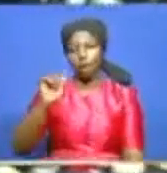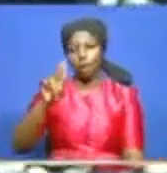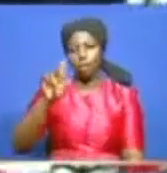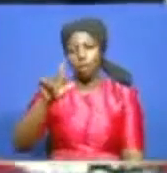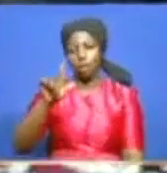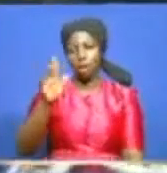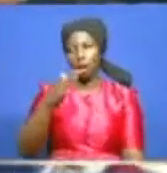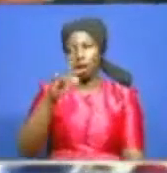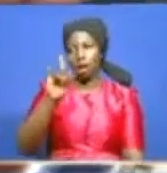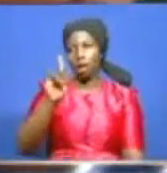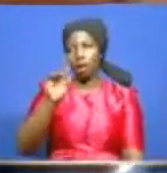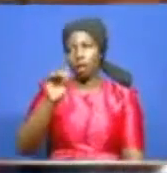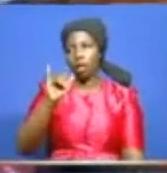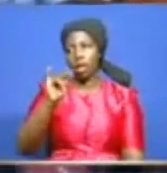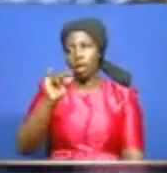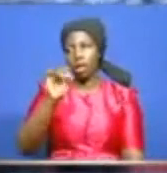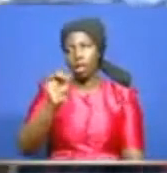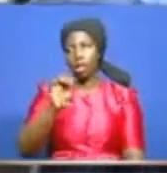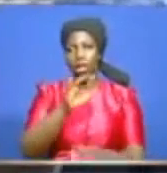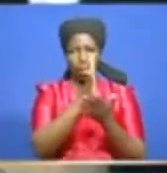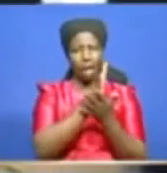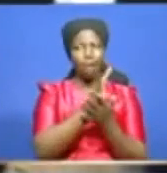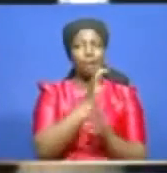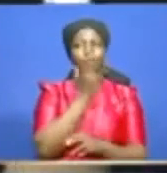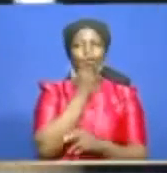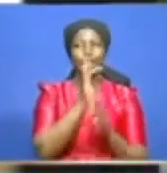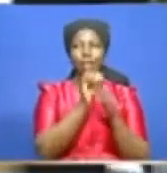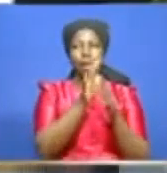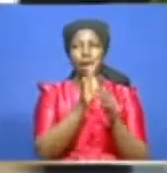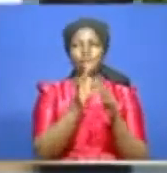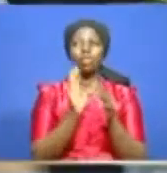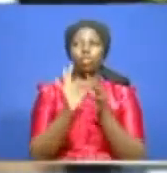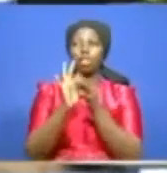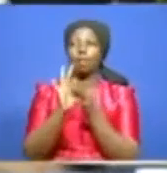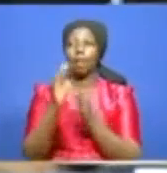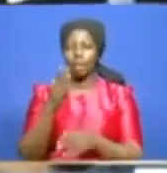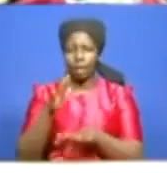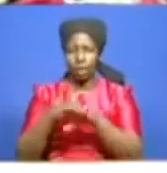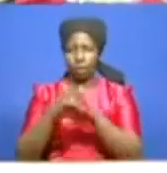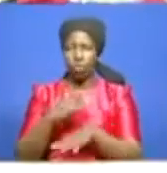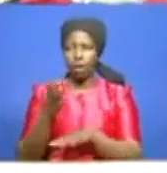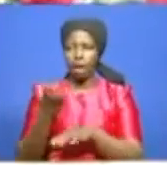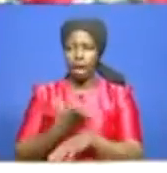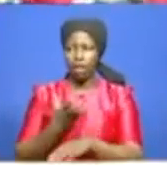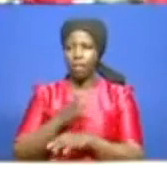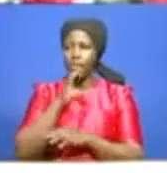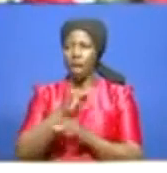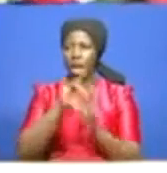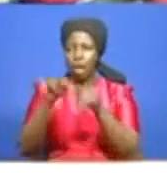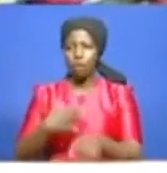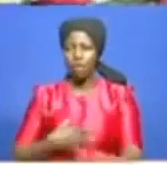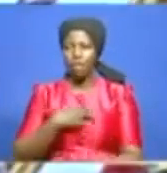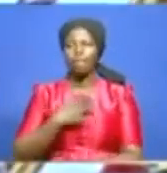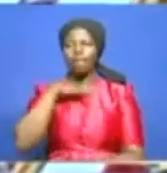A section of Nyanza leaders joined by the Kikuyu Council of Elders paid a visit to the home of their late colleague Paul Koinange to eulogize